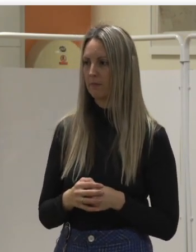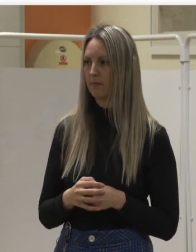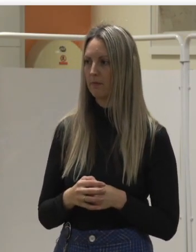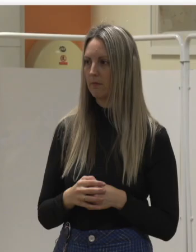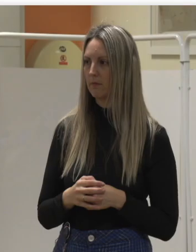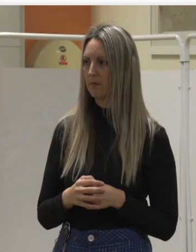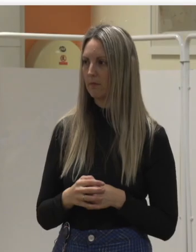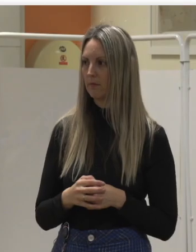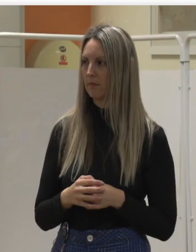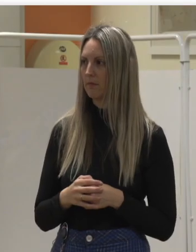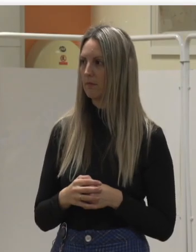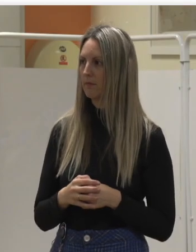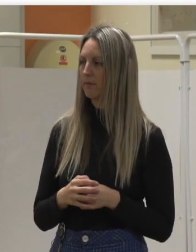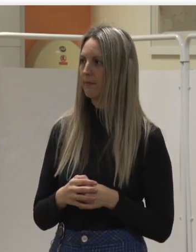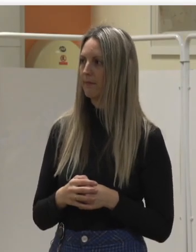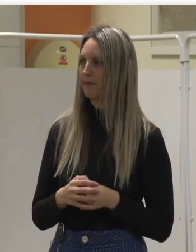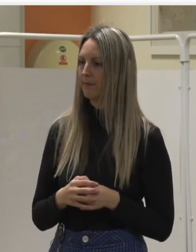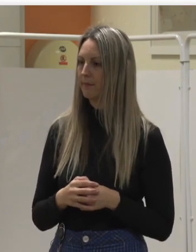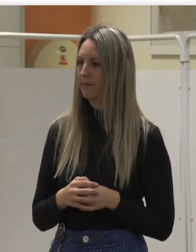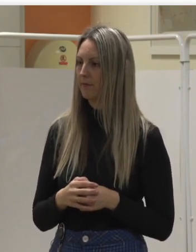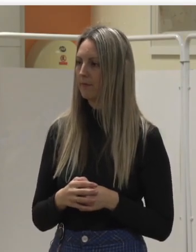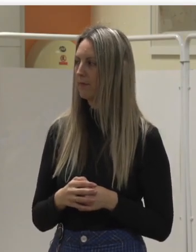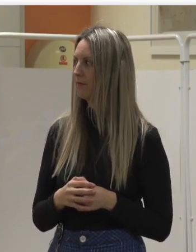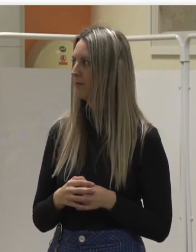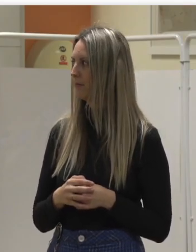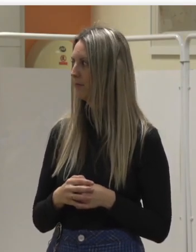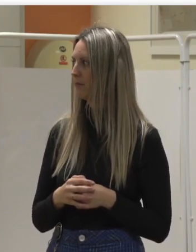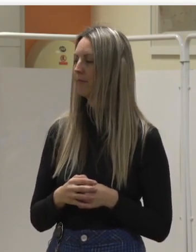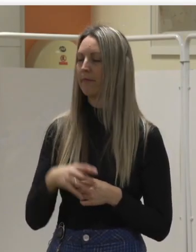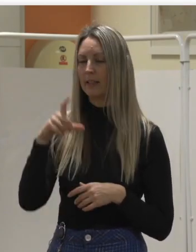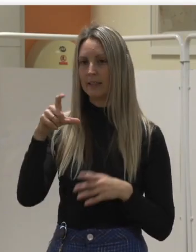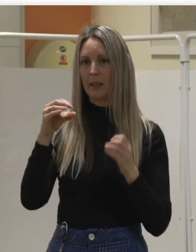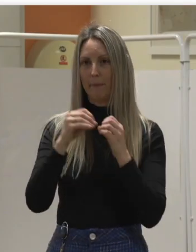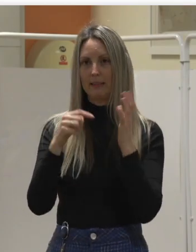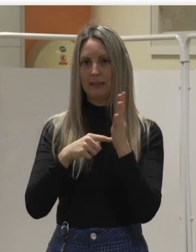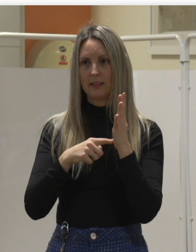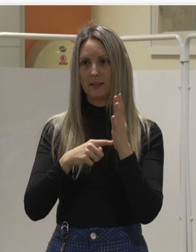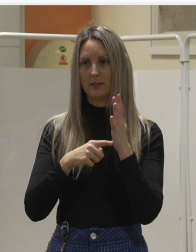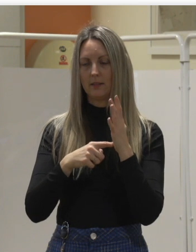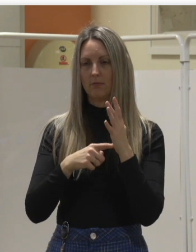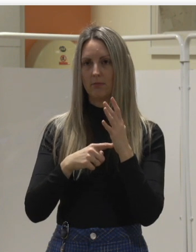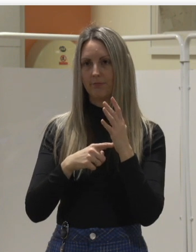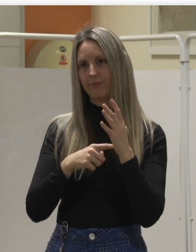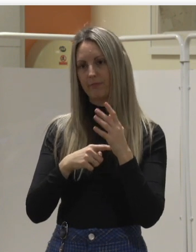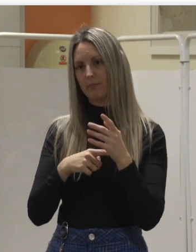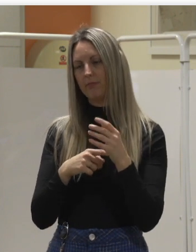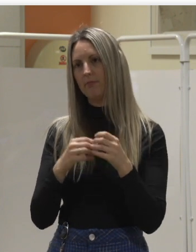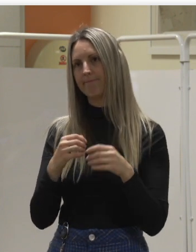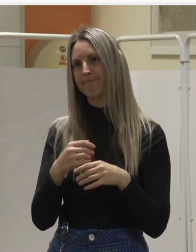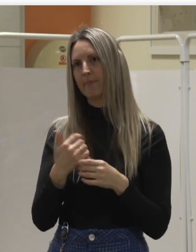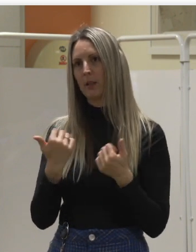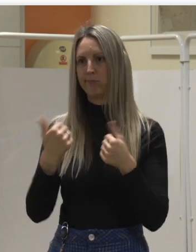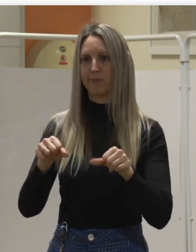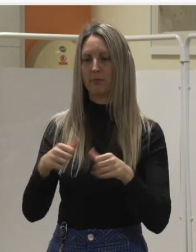to learn to manage pain. It's also about the trigger which initially probably